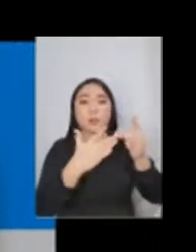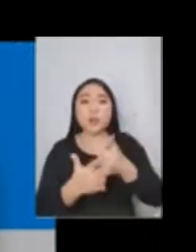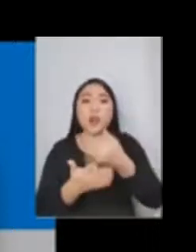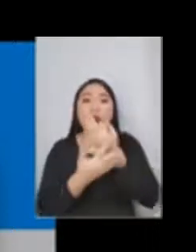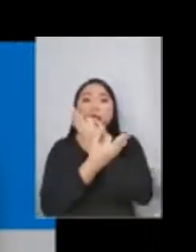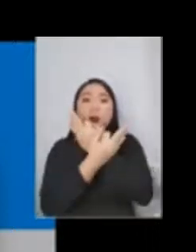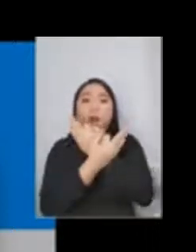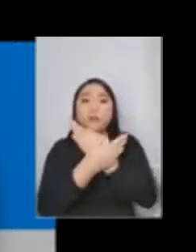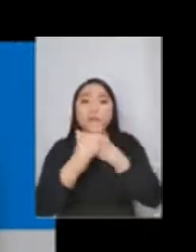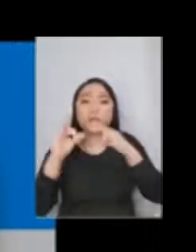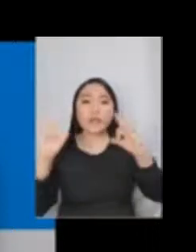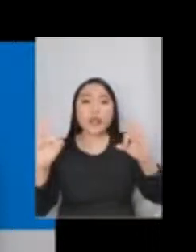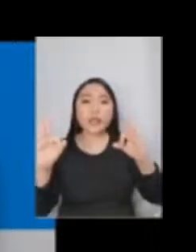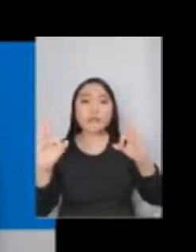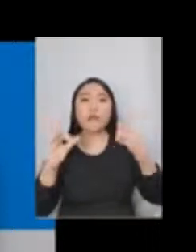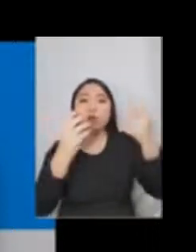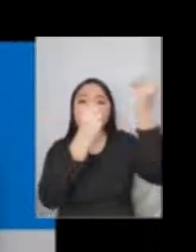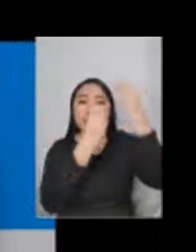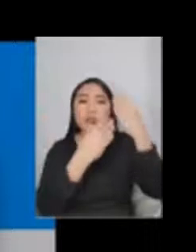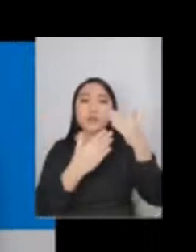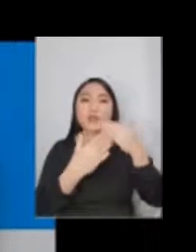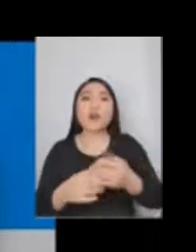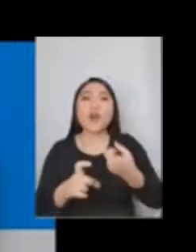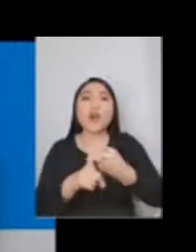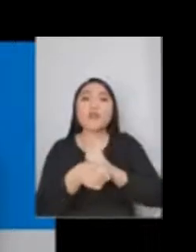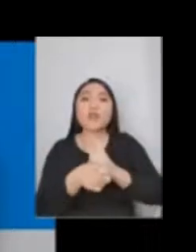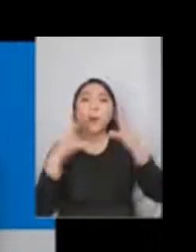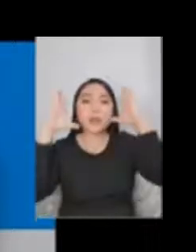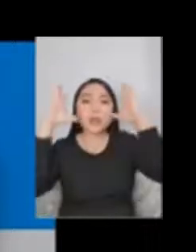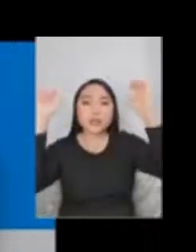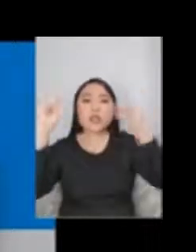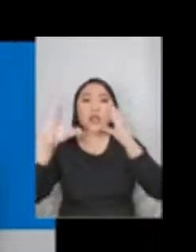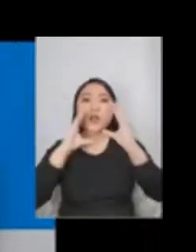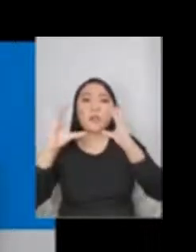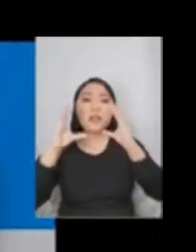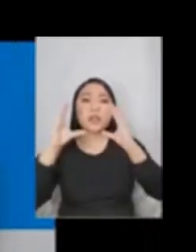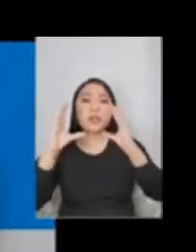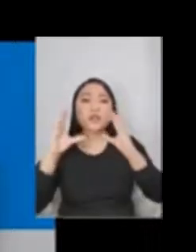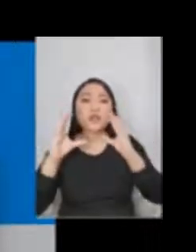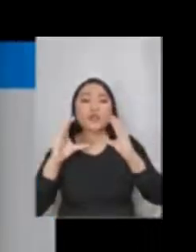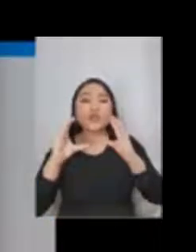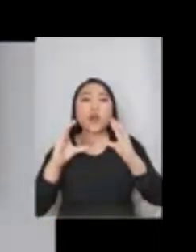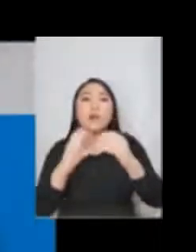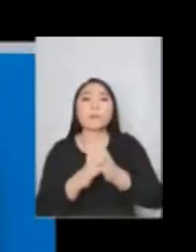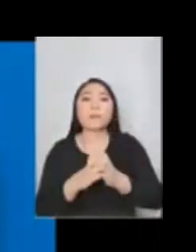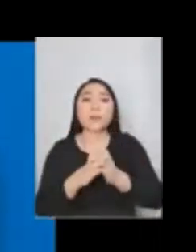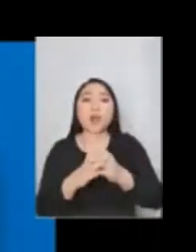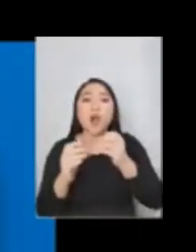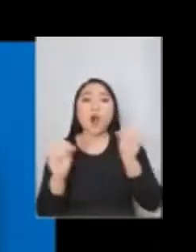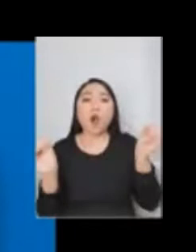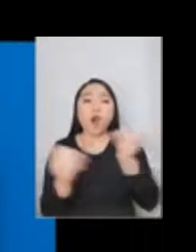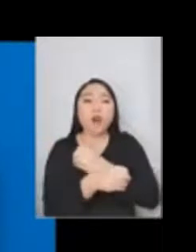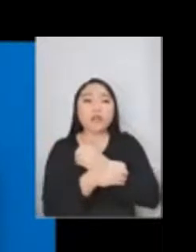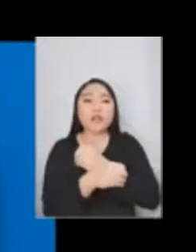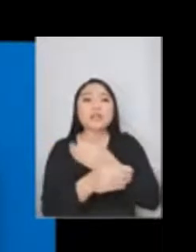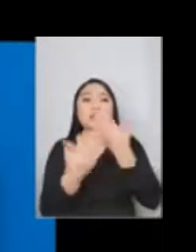sa National Priority Program ng National Economic Development Authority. So, paano naman